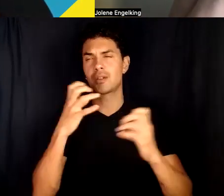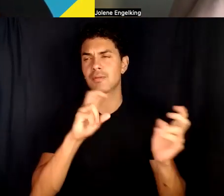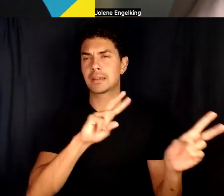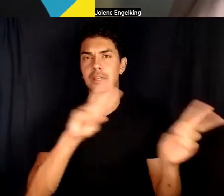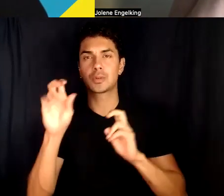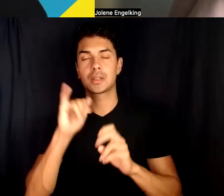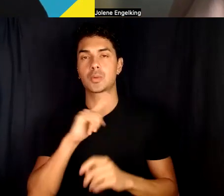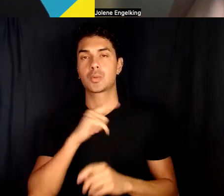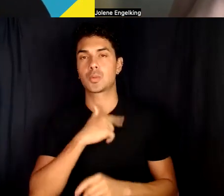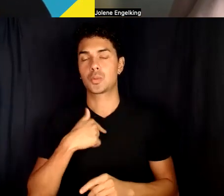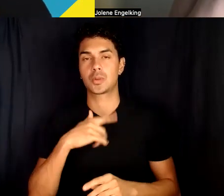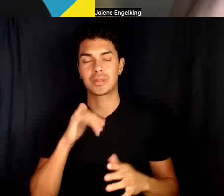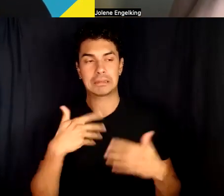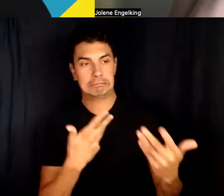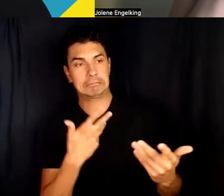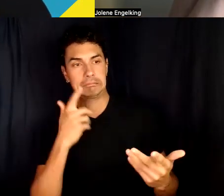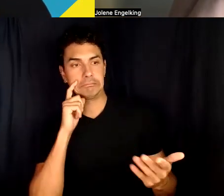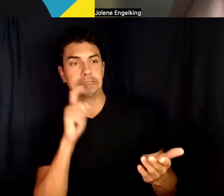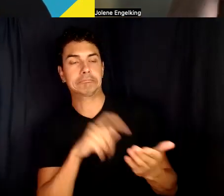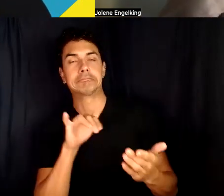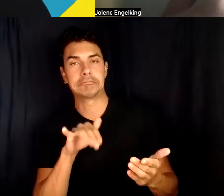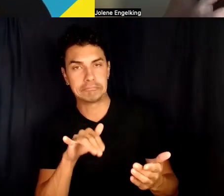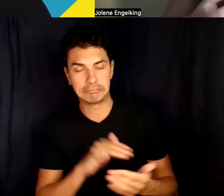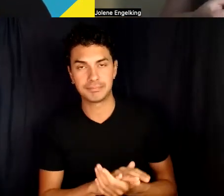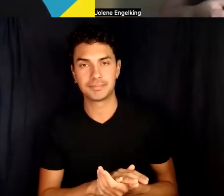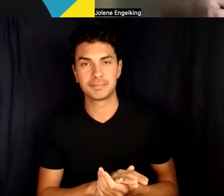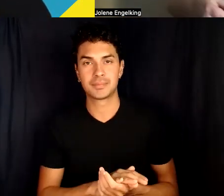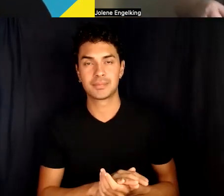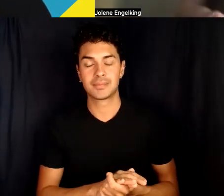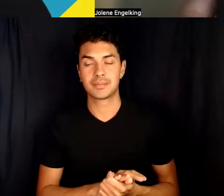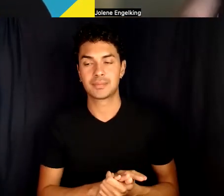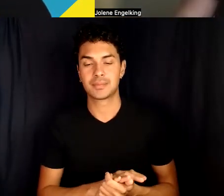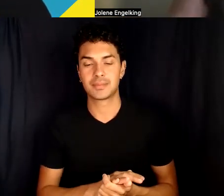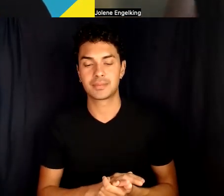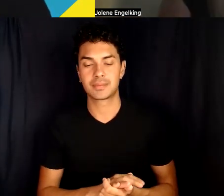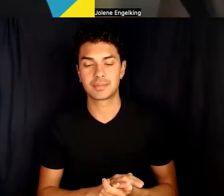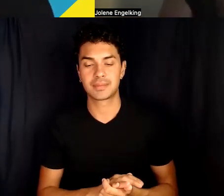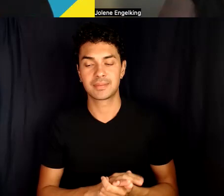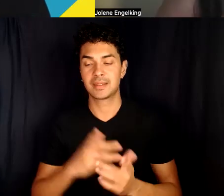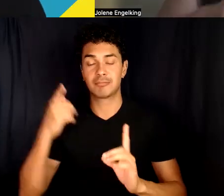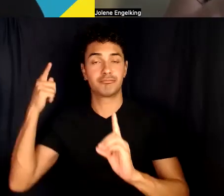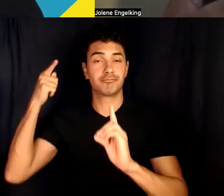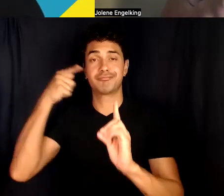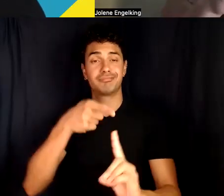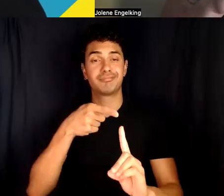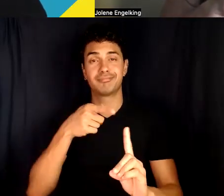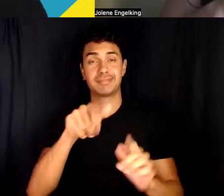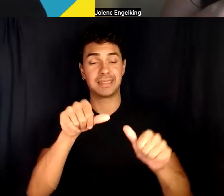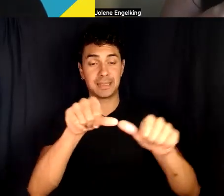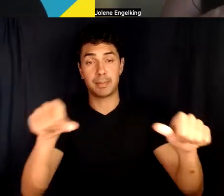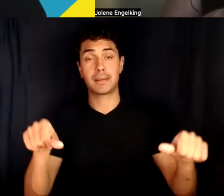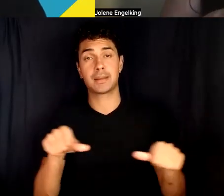really needing. And when it comes down to it, I mean, we all bring our different forms of identity into space. We bring